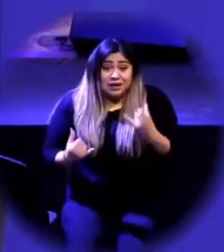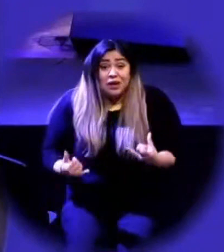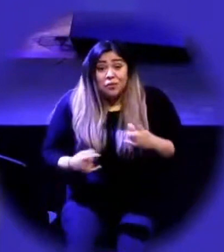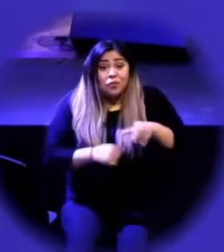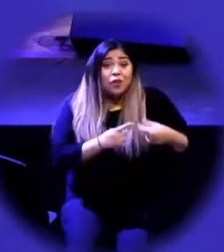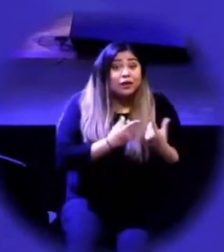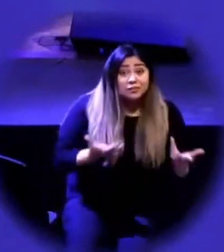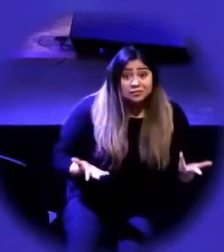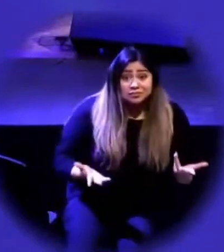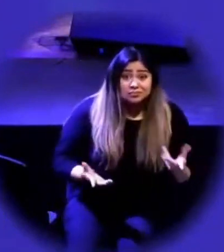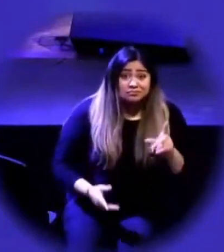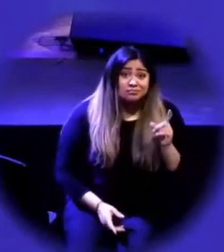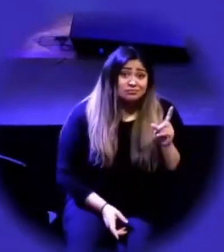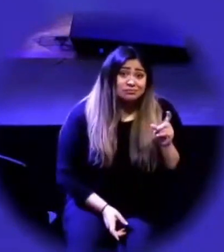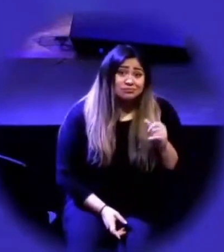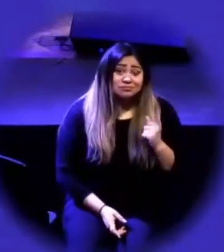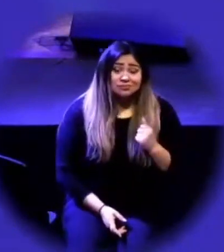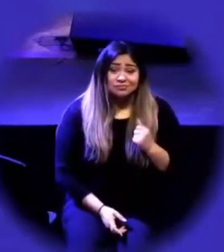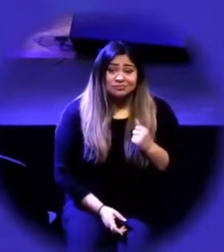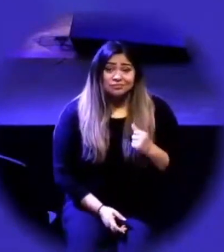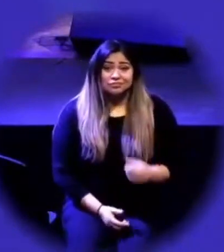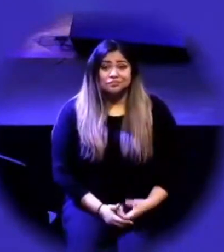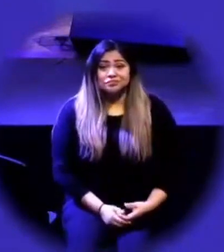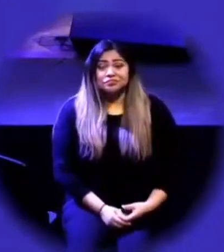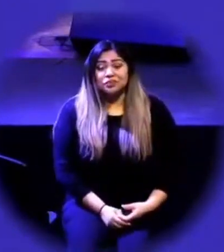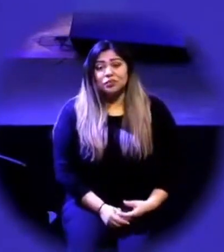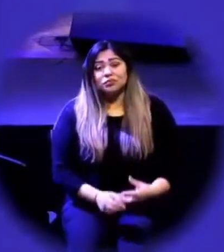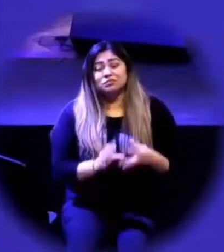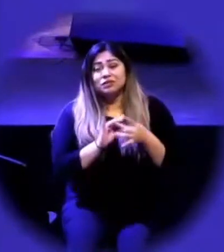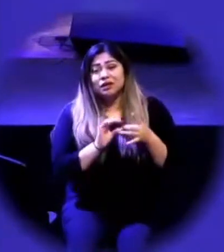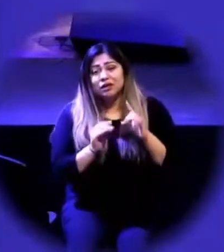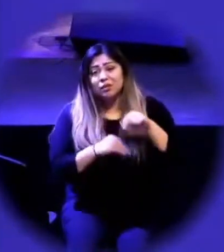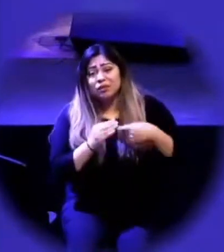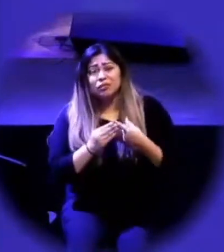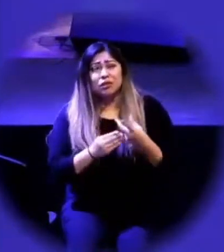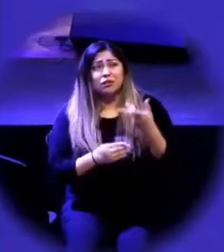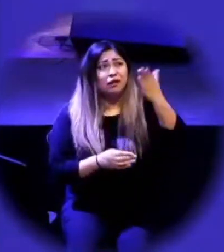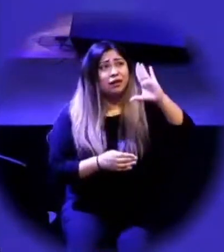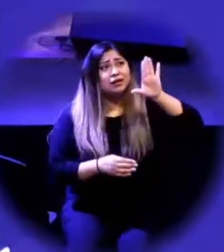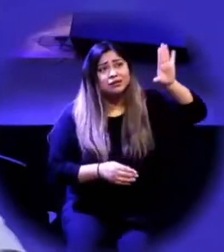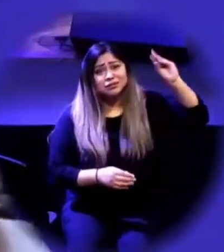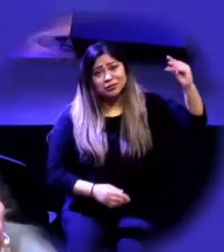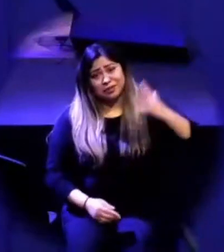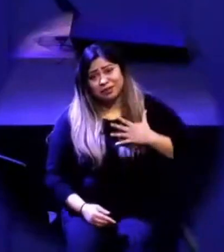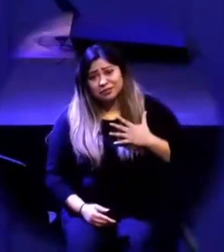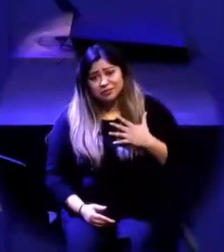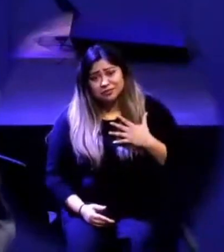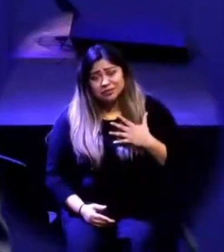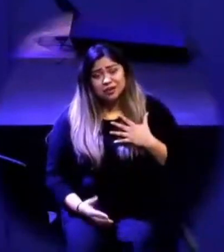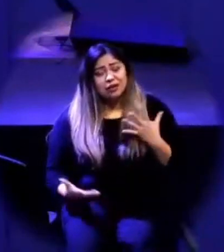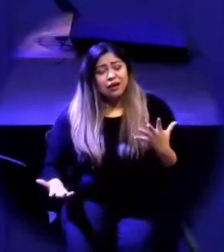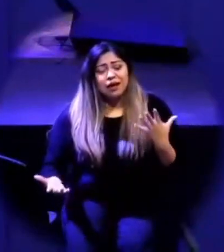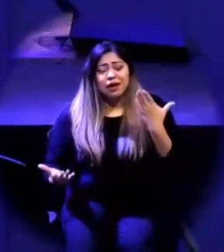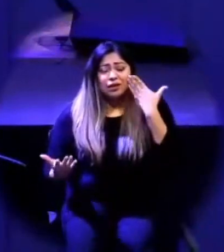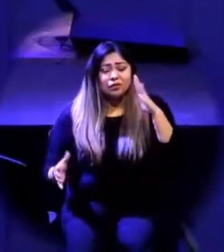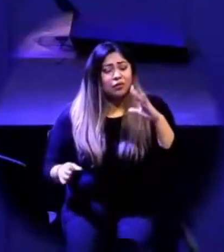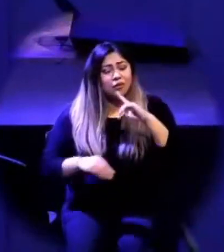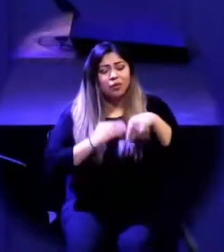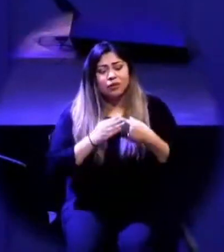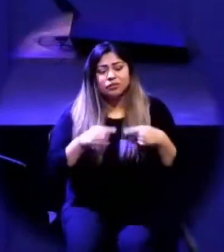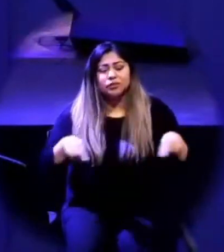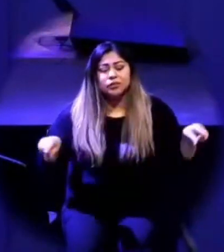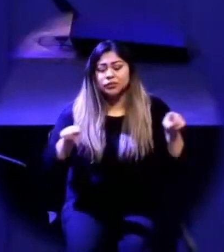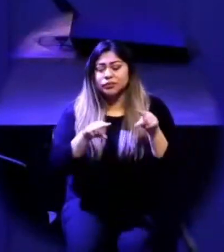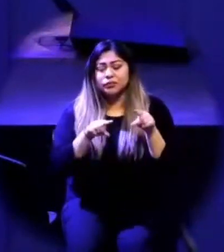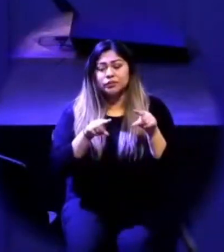for us. For us. And I don't know about you, it may not have done you any good at all, but it